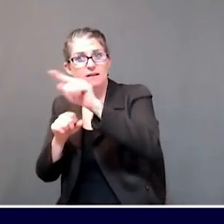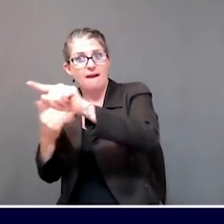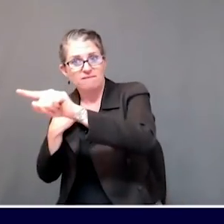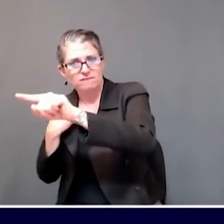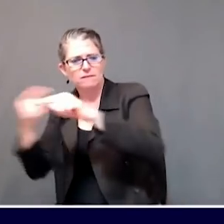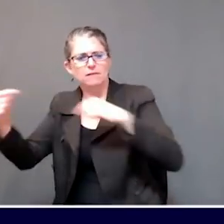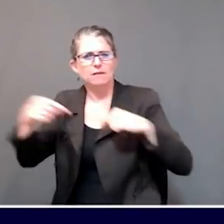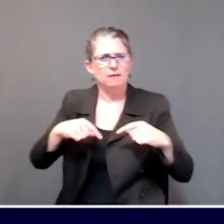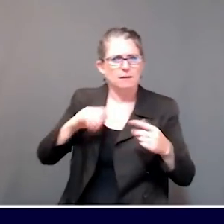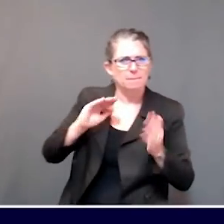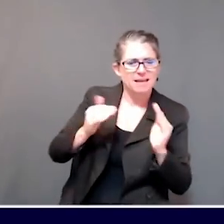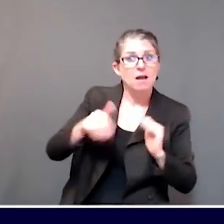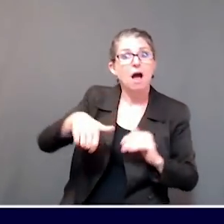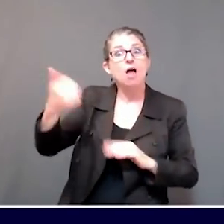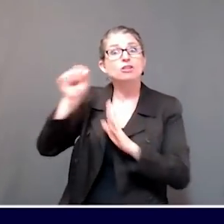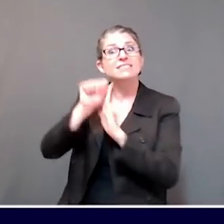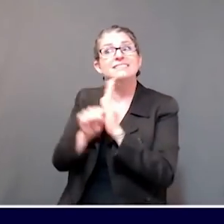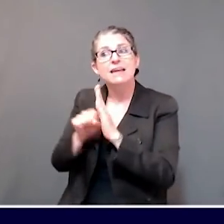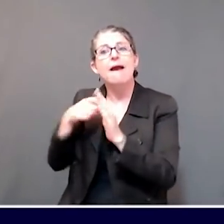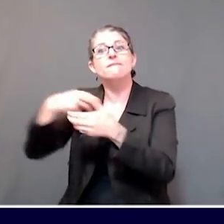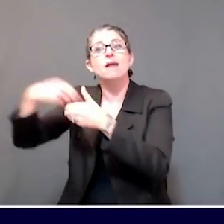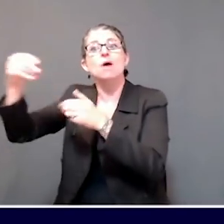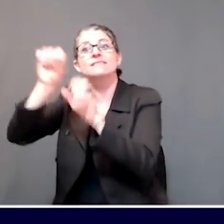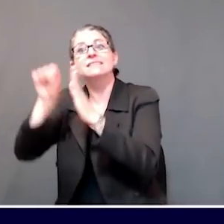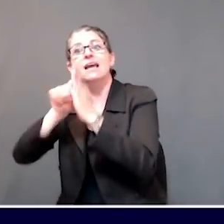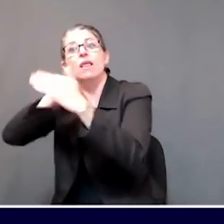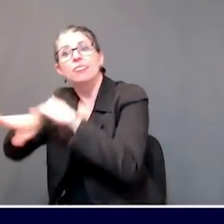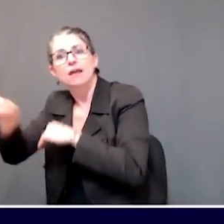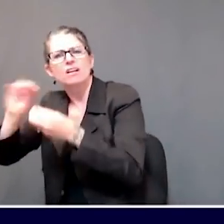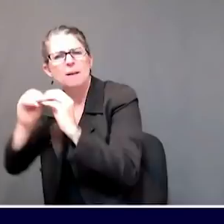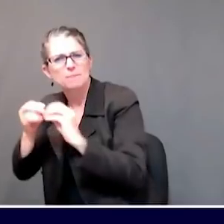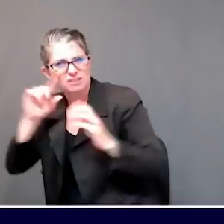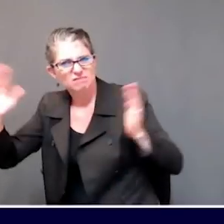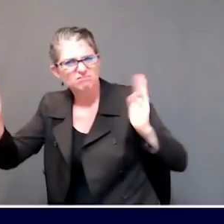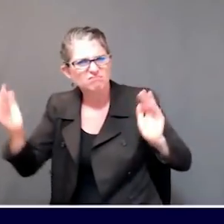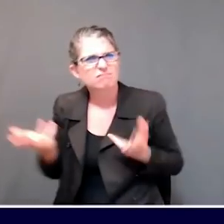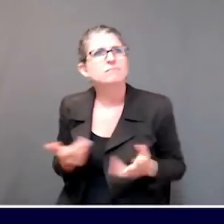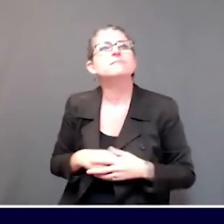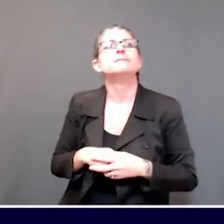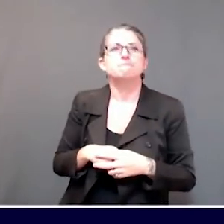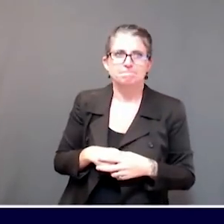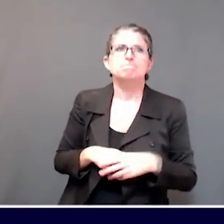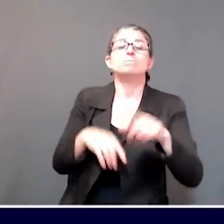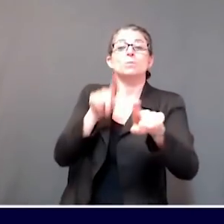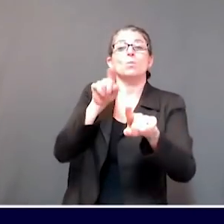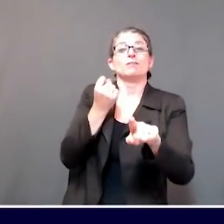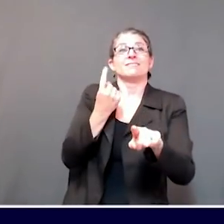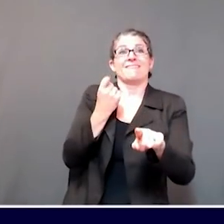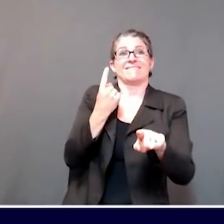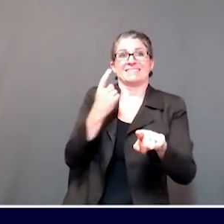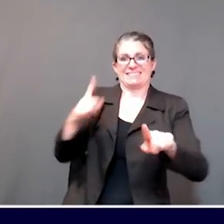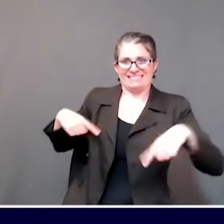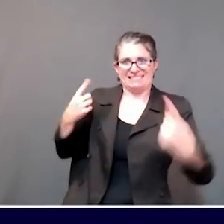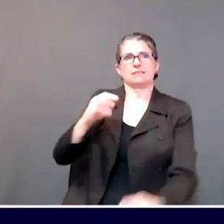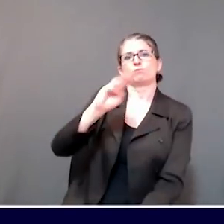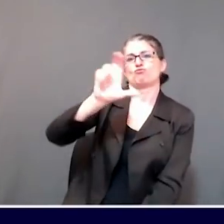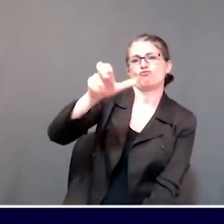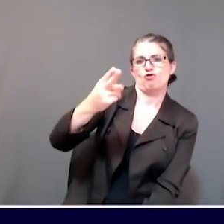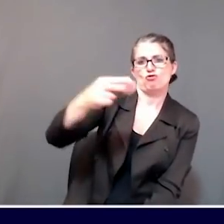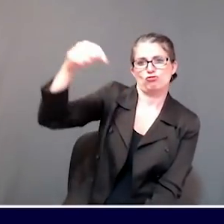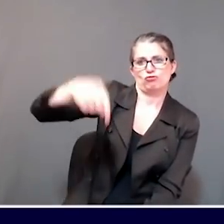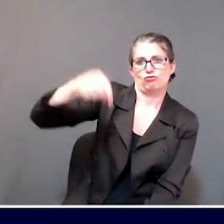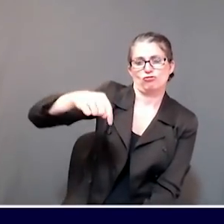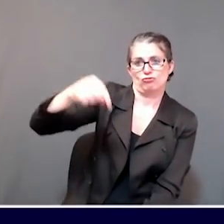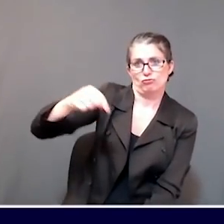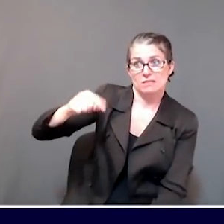our activation since day one, going all the way back to March. What's changed in the recent weeks? The last time we